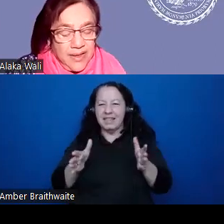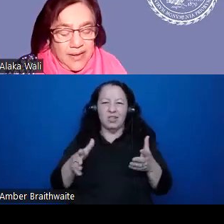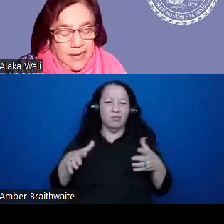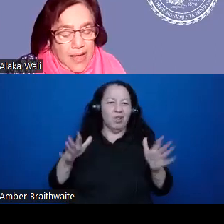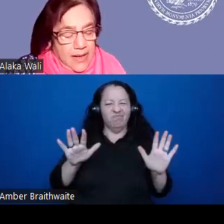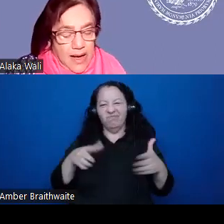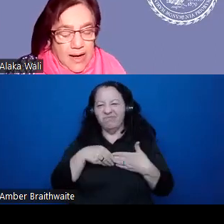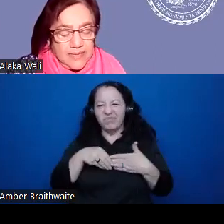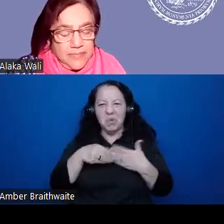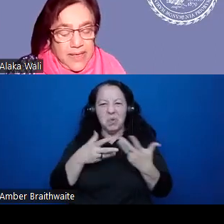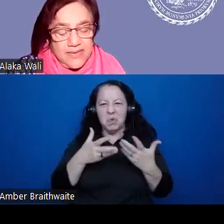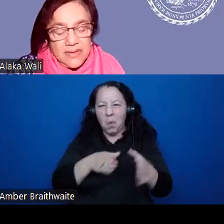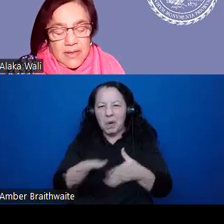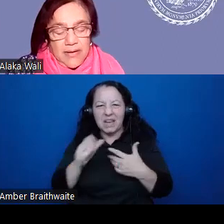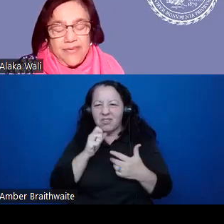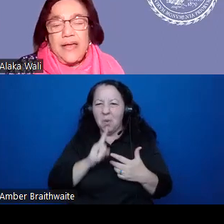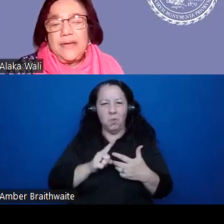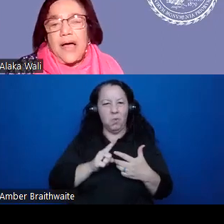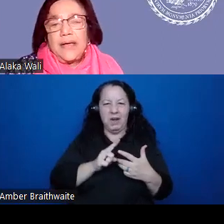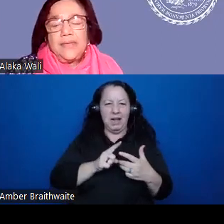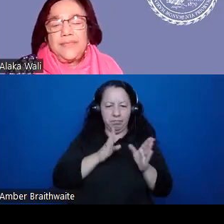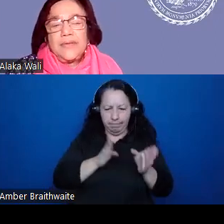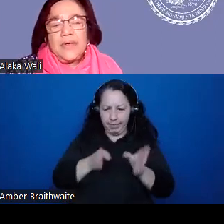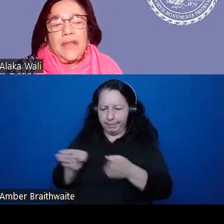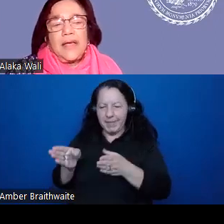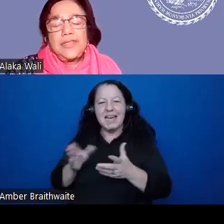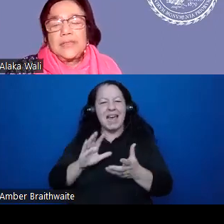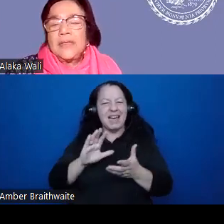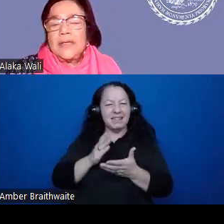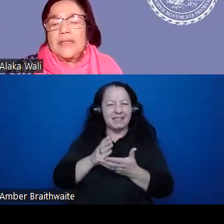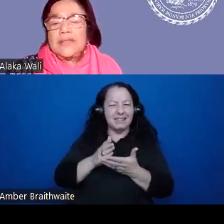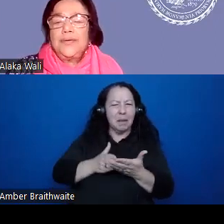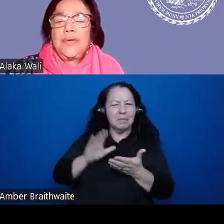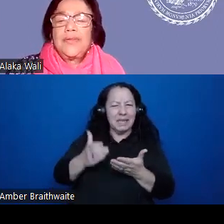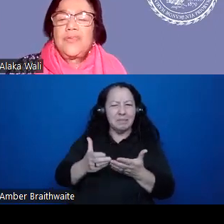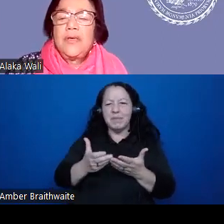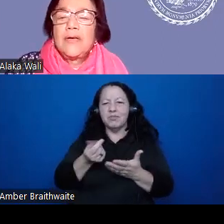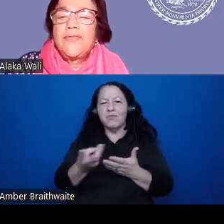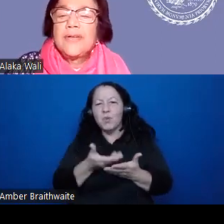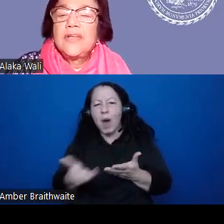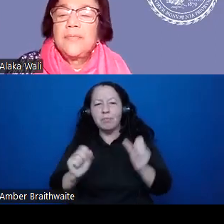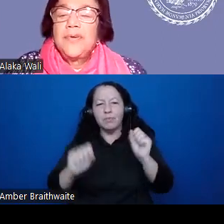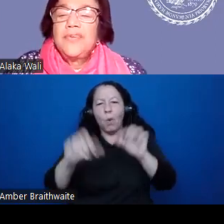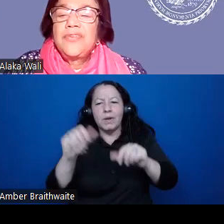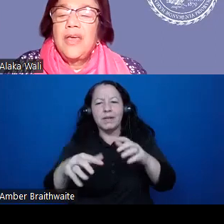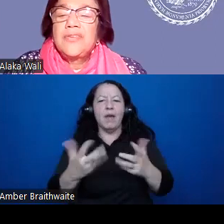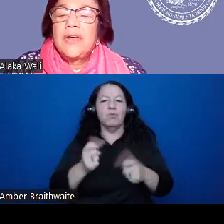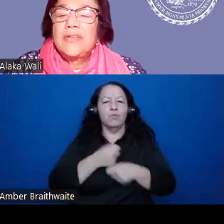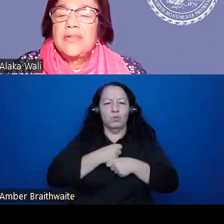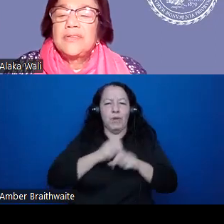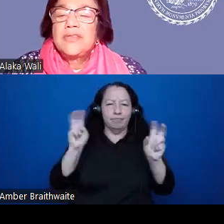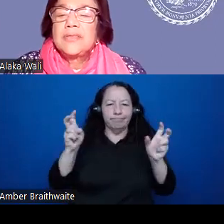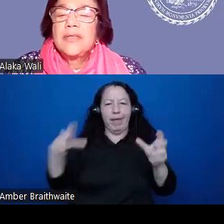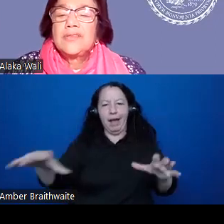be an ad hoc mix of random items in the collection. So you can see here, for example, this case